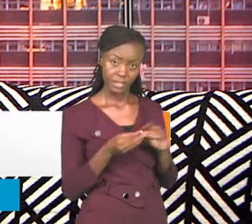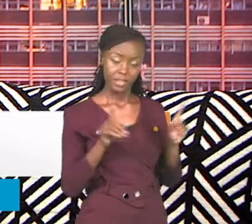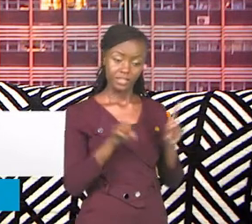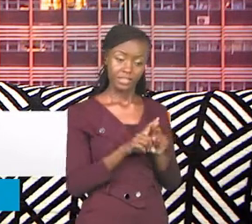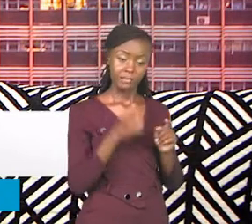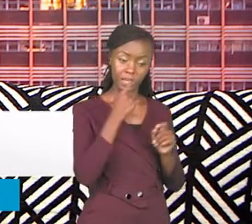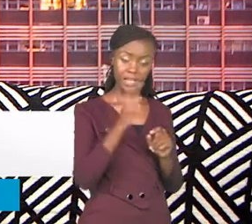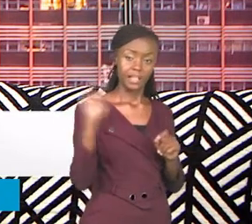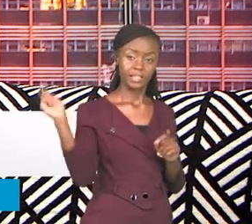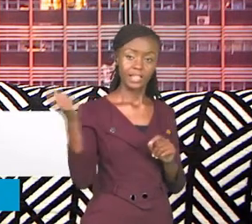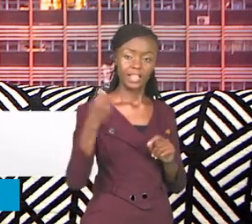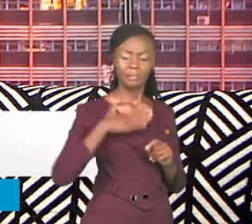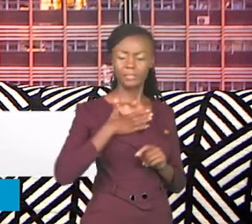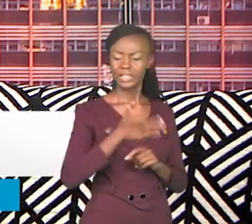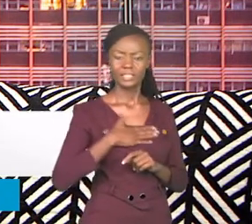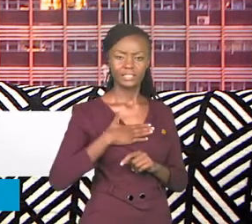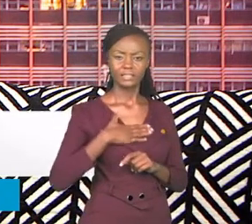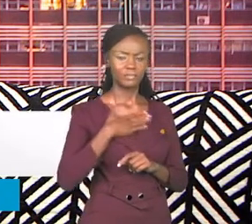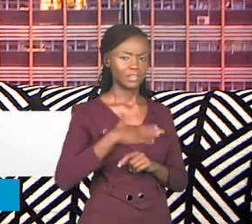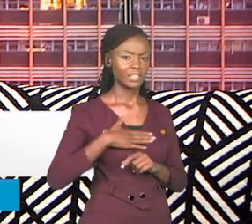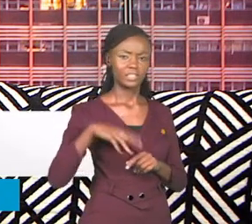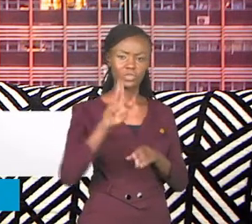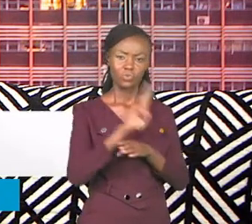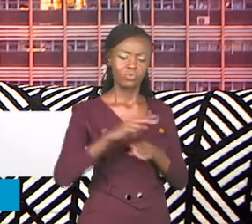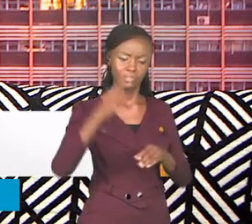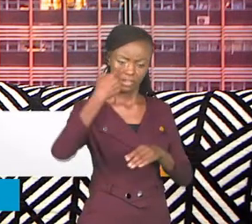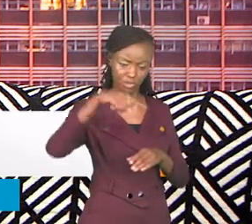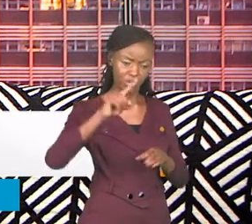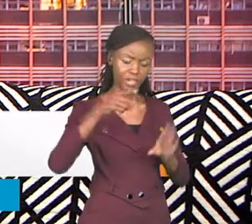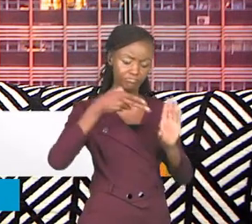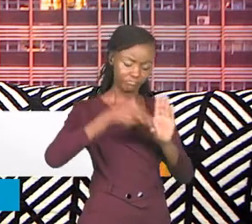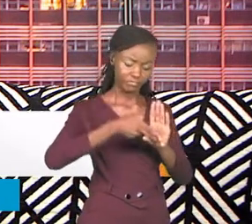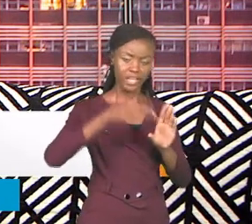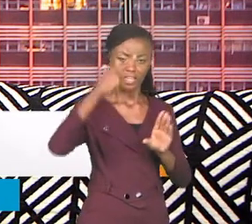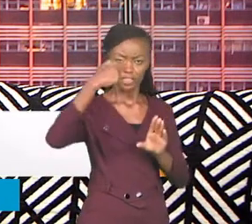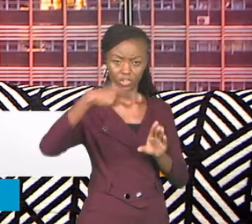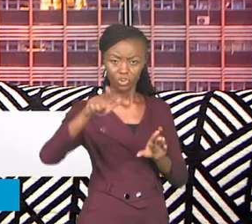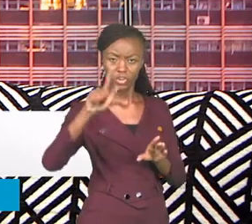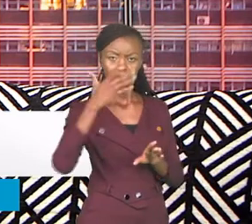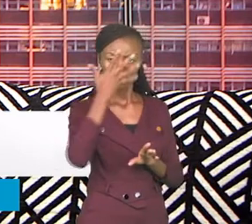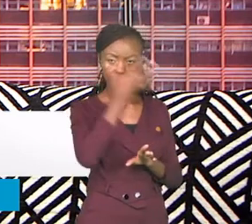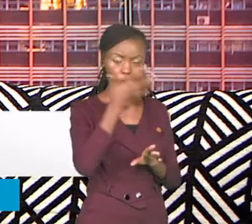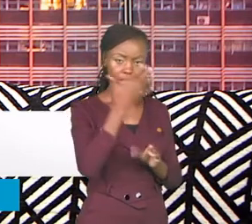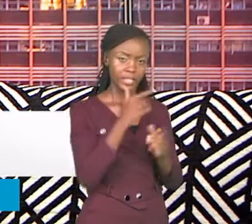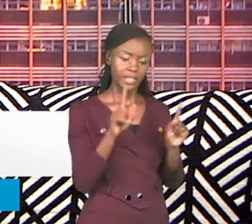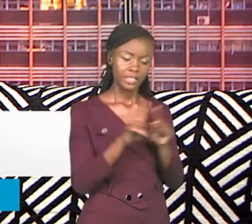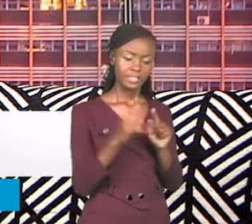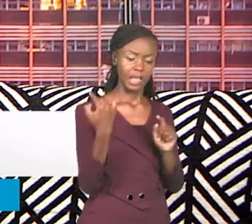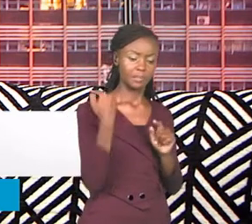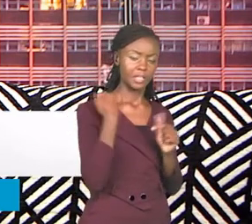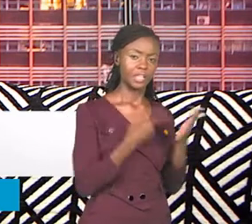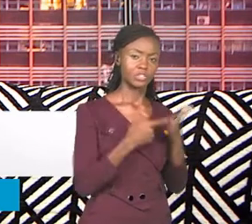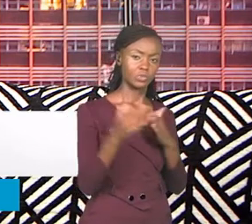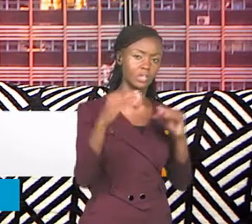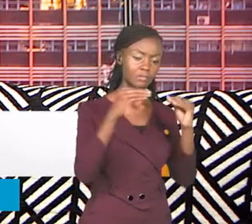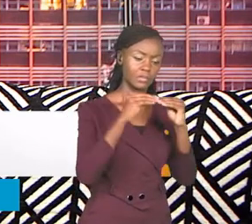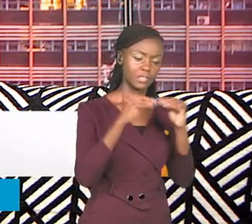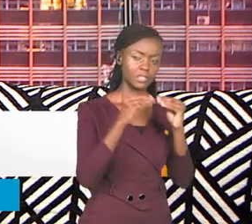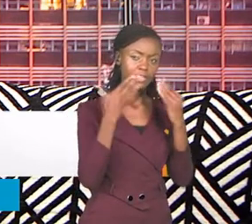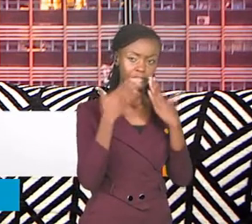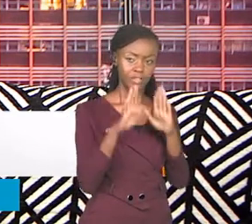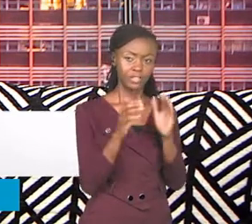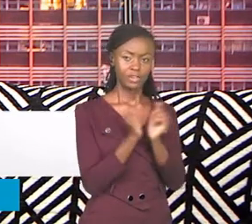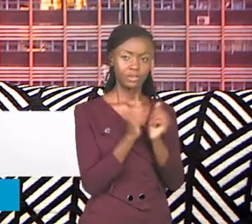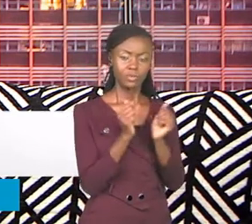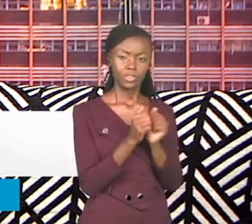Kenyans. Please use the right fuels, okay, the right lubricants. Just last week, we were meeting with